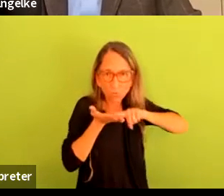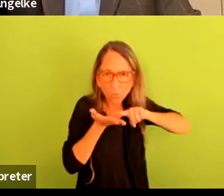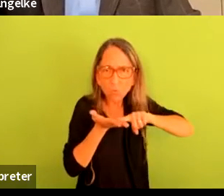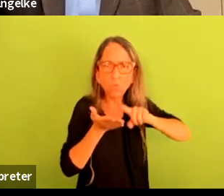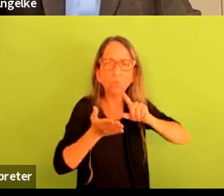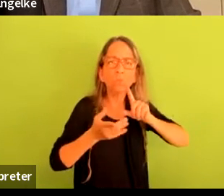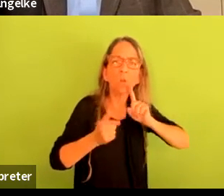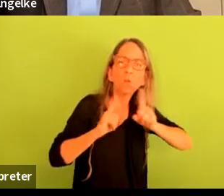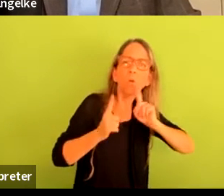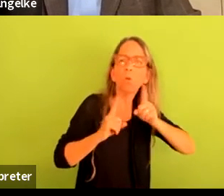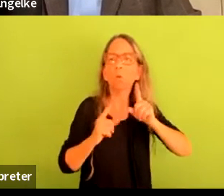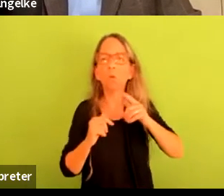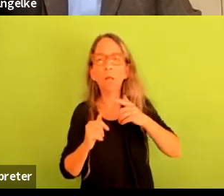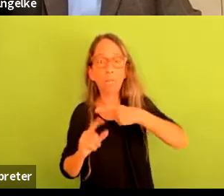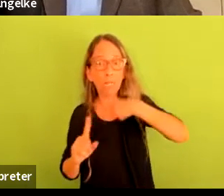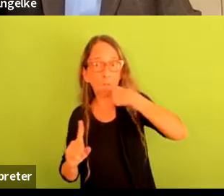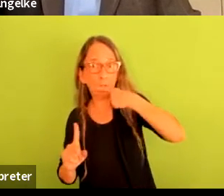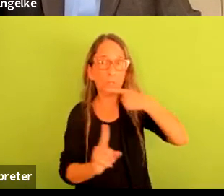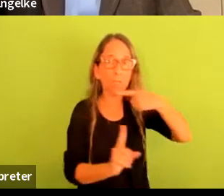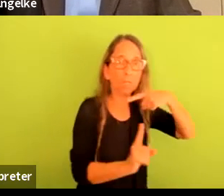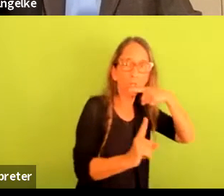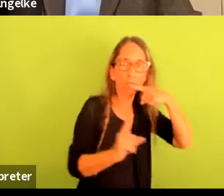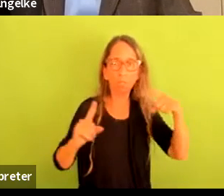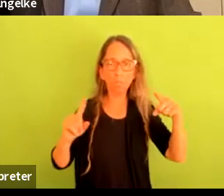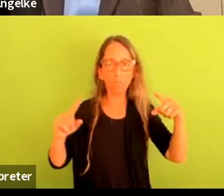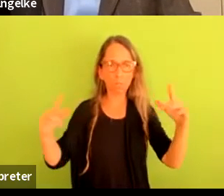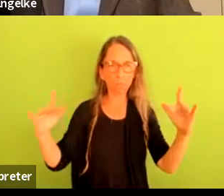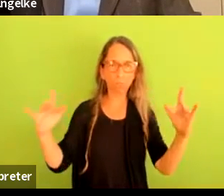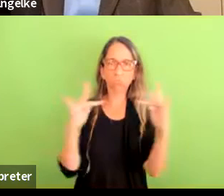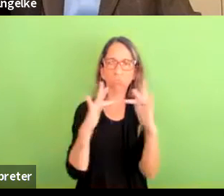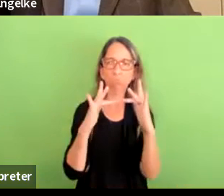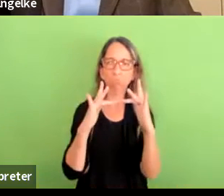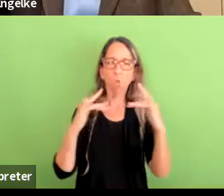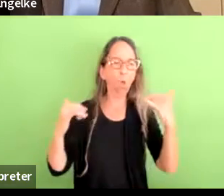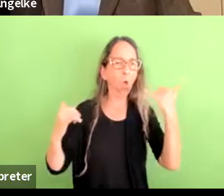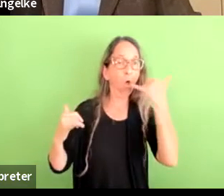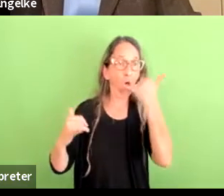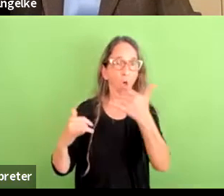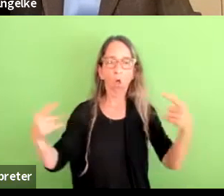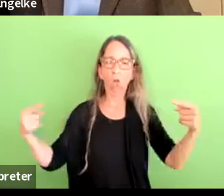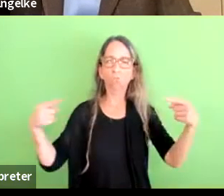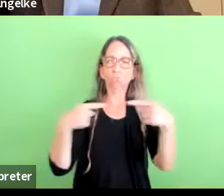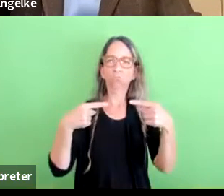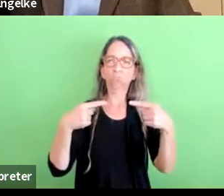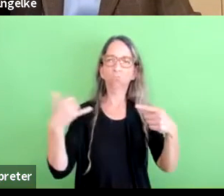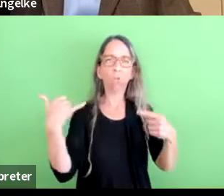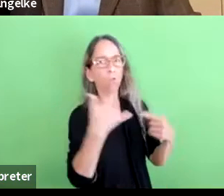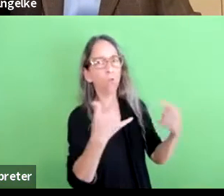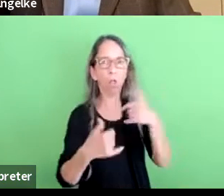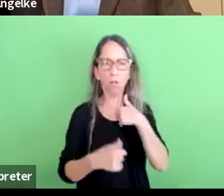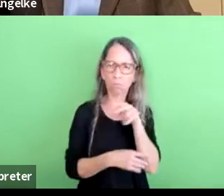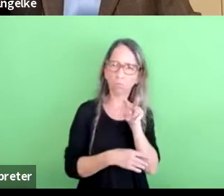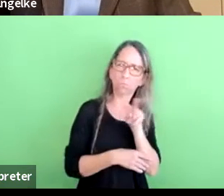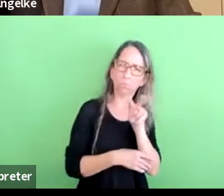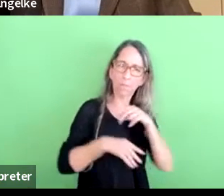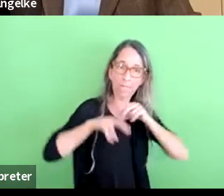hearing calling partners. And I think the thing that struck me the most about the analysis of those,